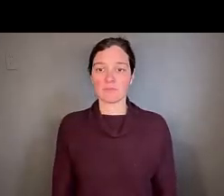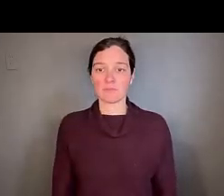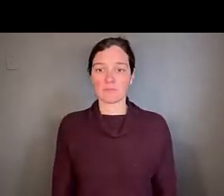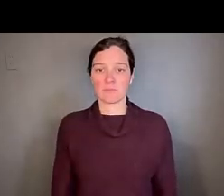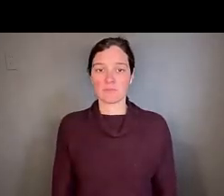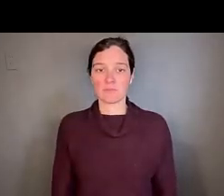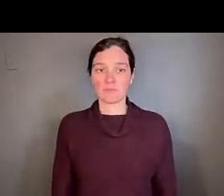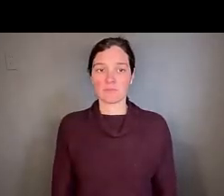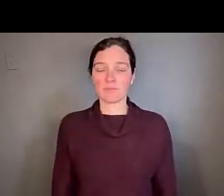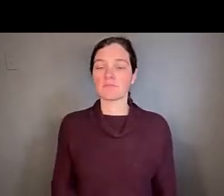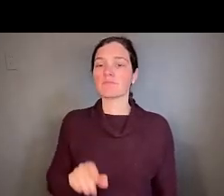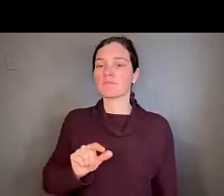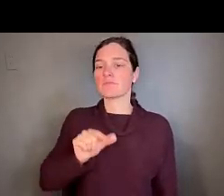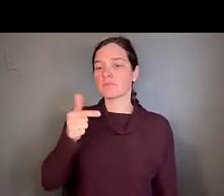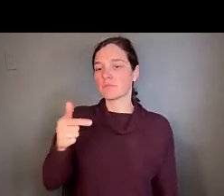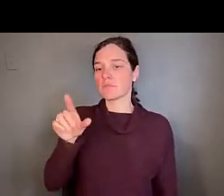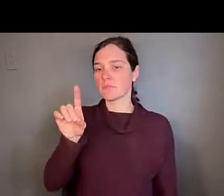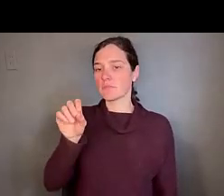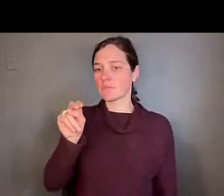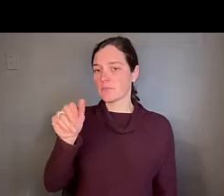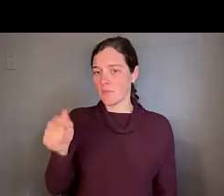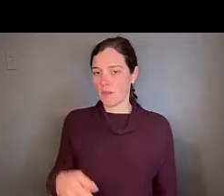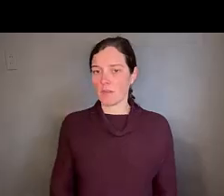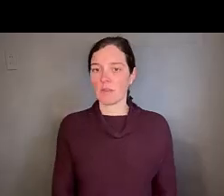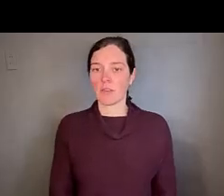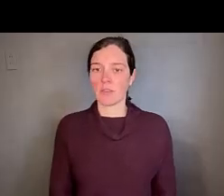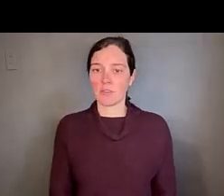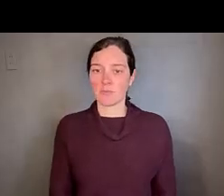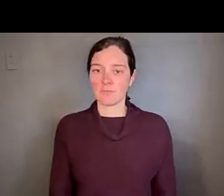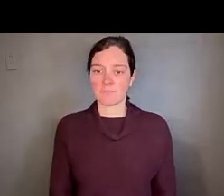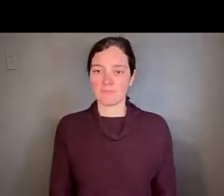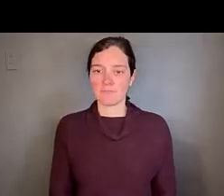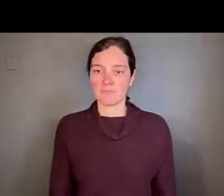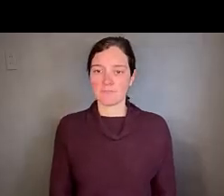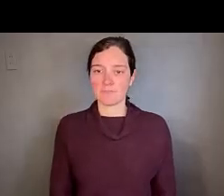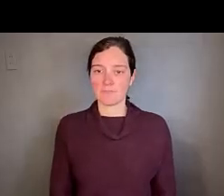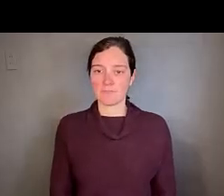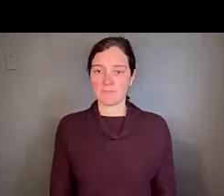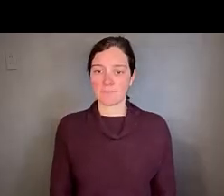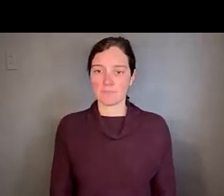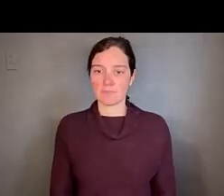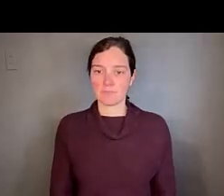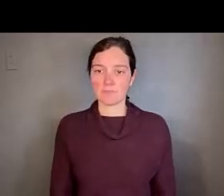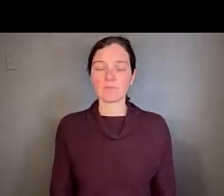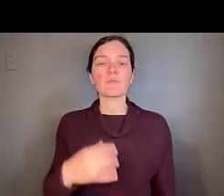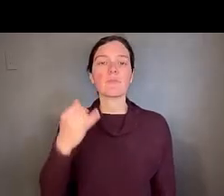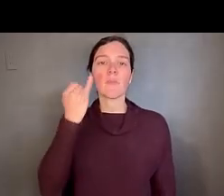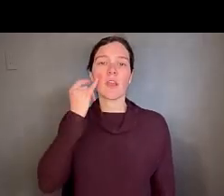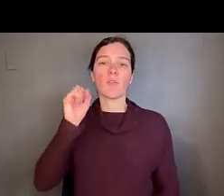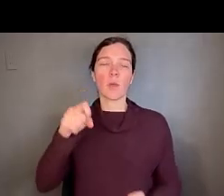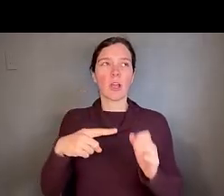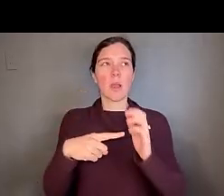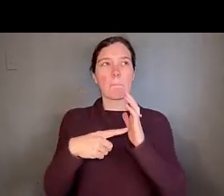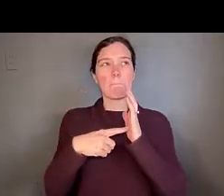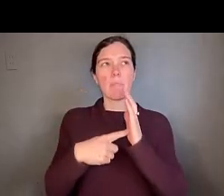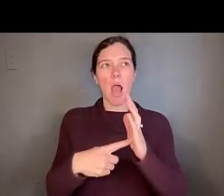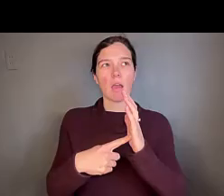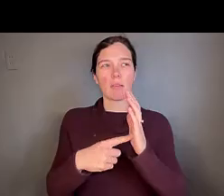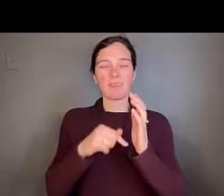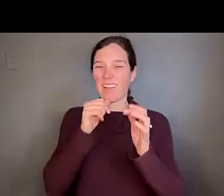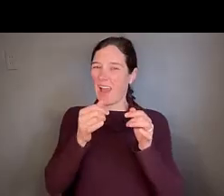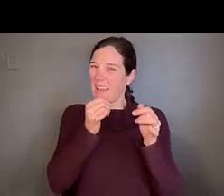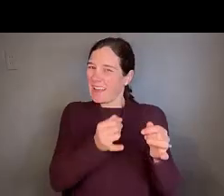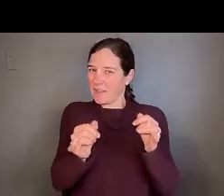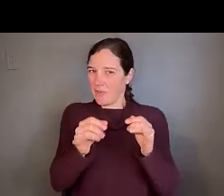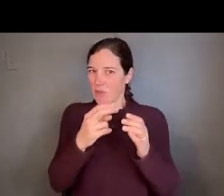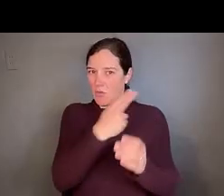Thank you. Kevin, Donna? Yeah, I think if we could model out, not individual hospitals, but as a